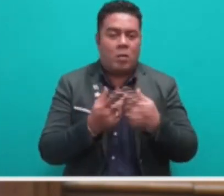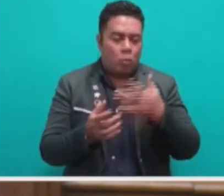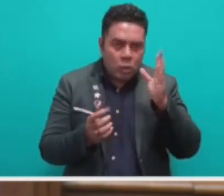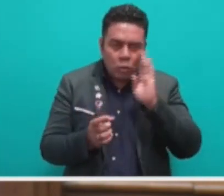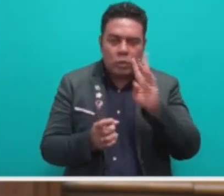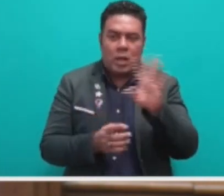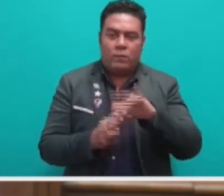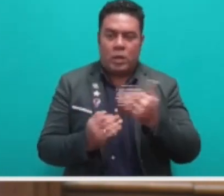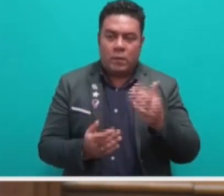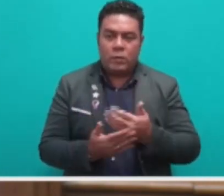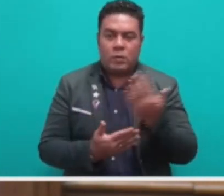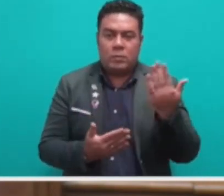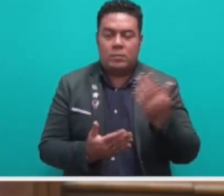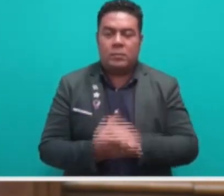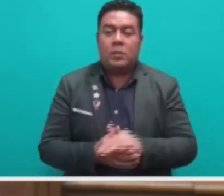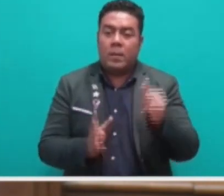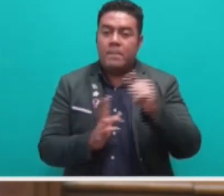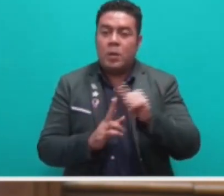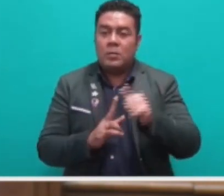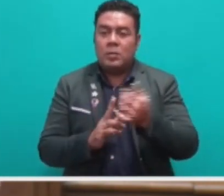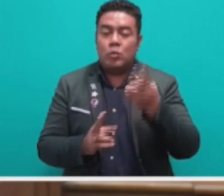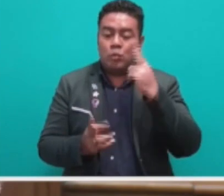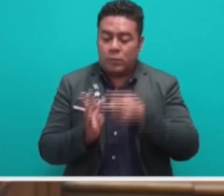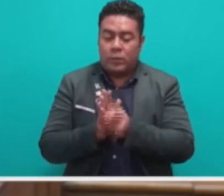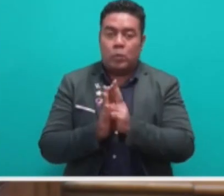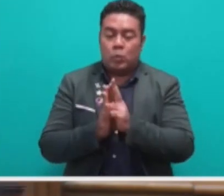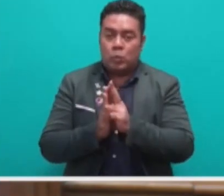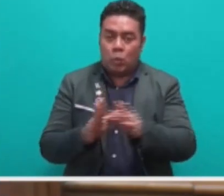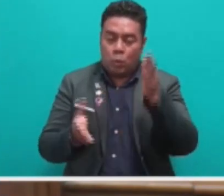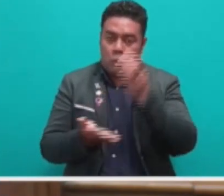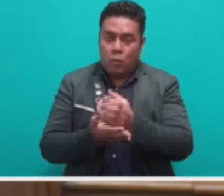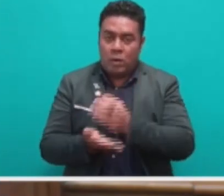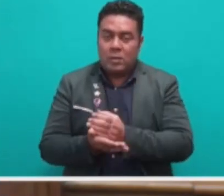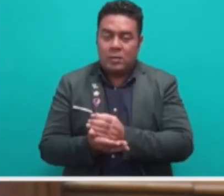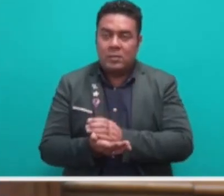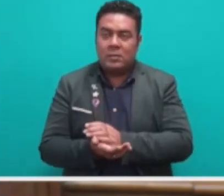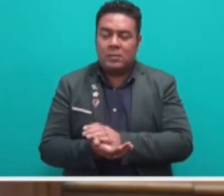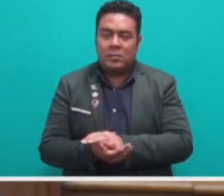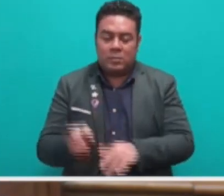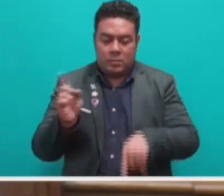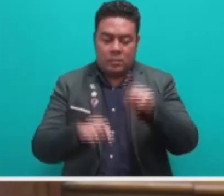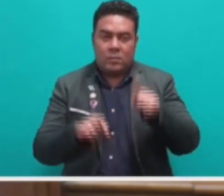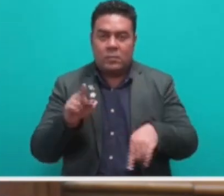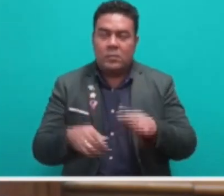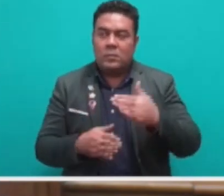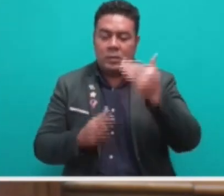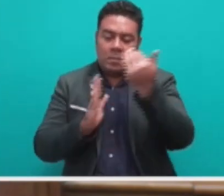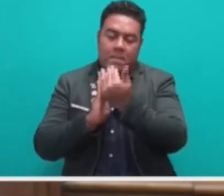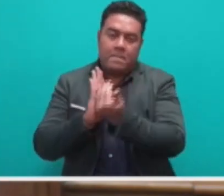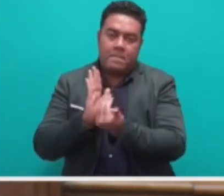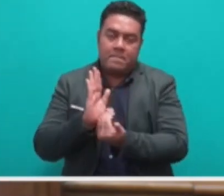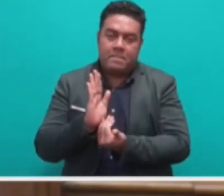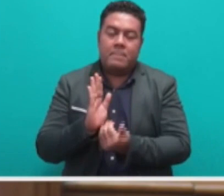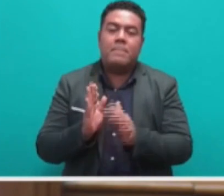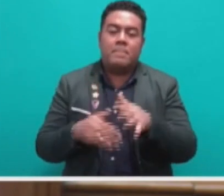It is also our policy to review the correct the severe distortion of salaries and allowances in